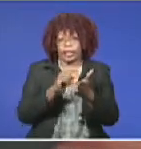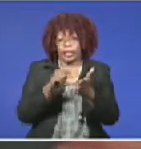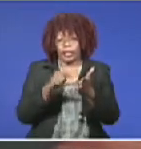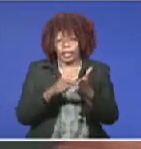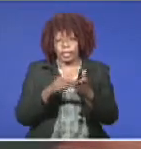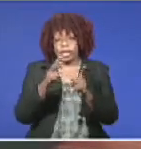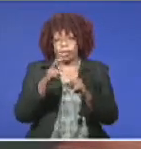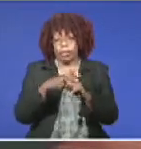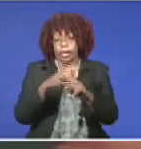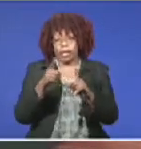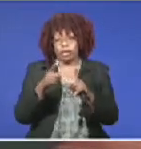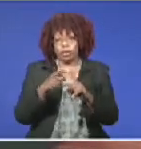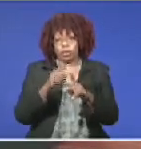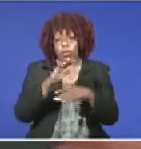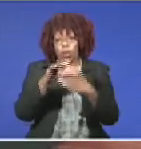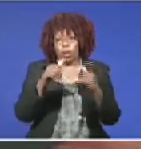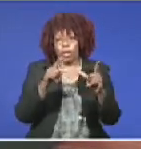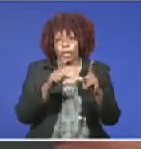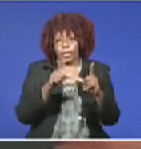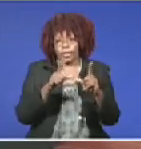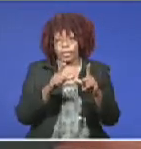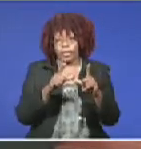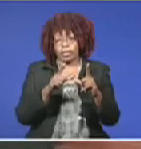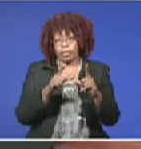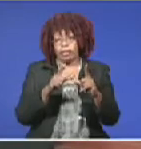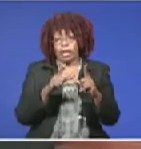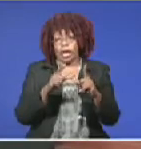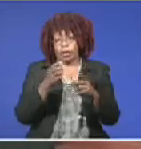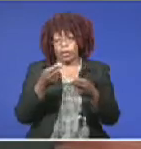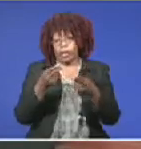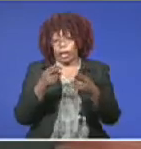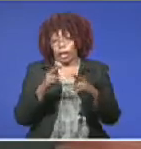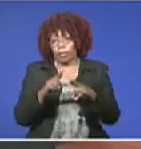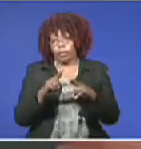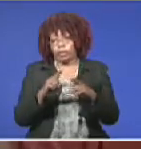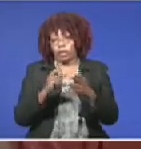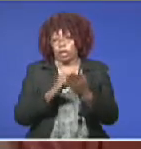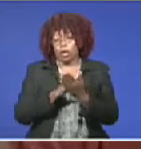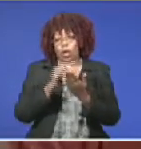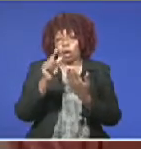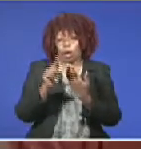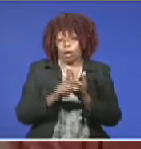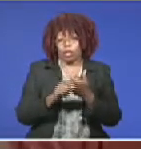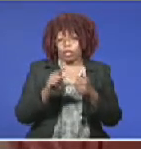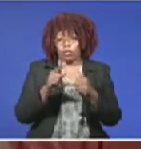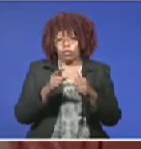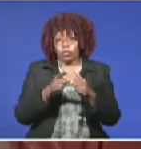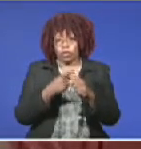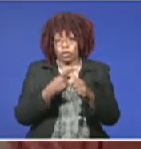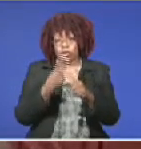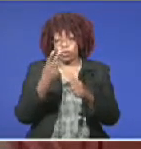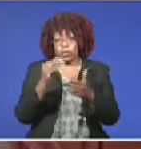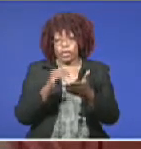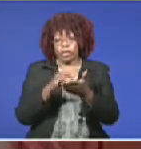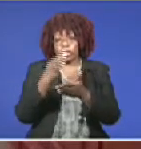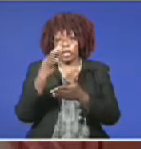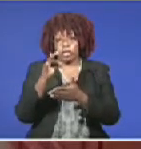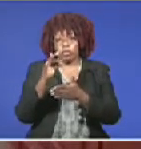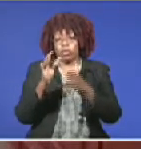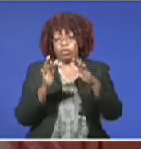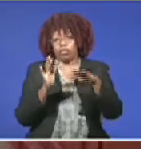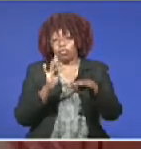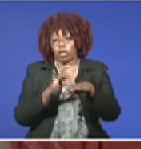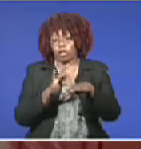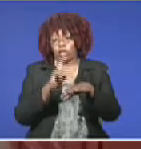apply to all licensed utilities in the Bahamas, and it will take effect come August 1st, 2018. Once you hit the $200